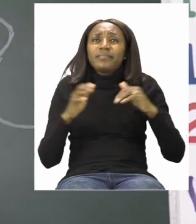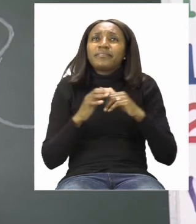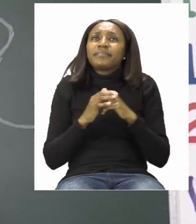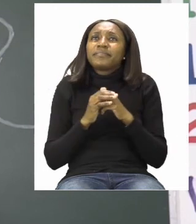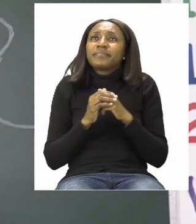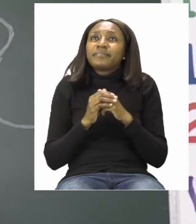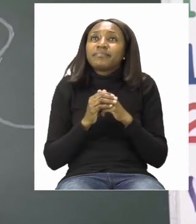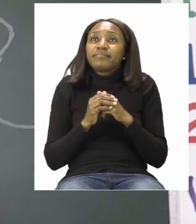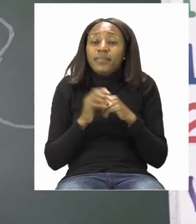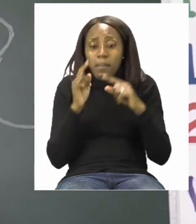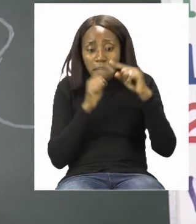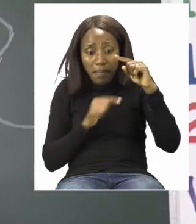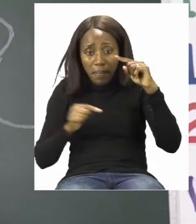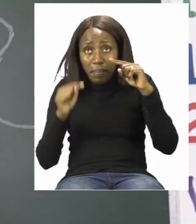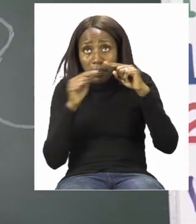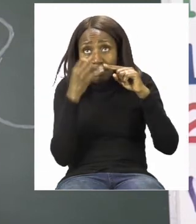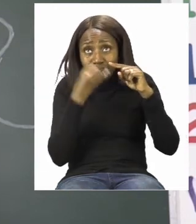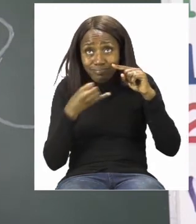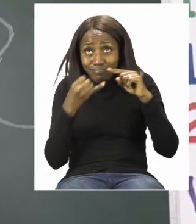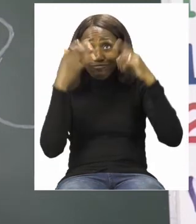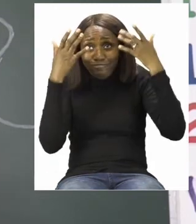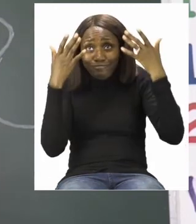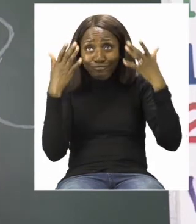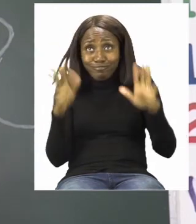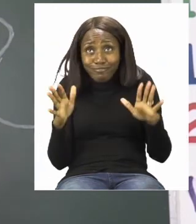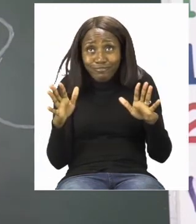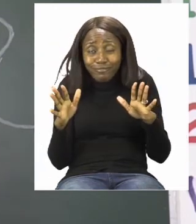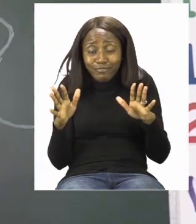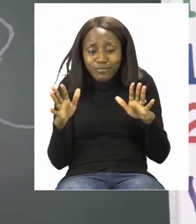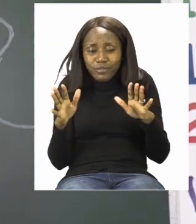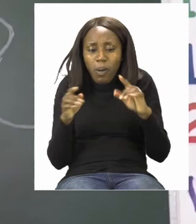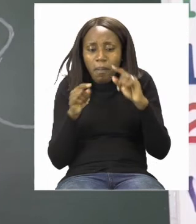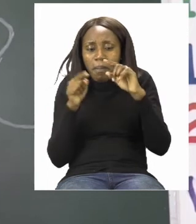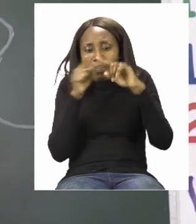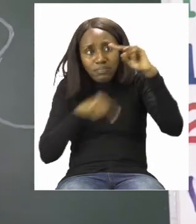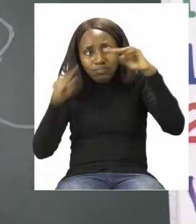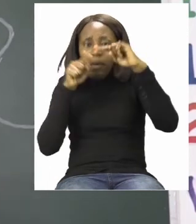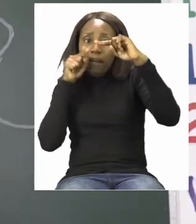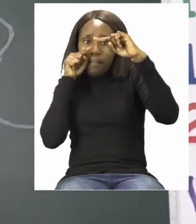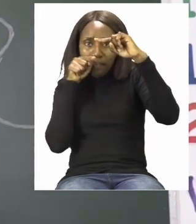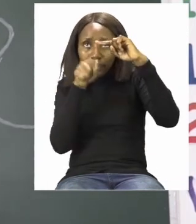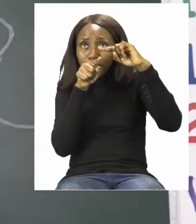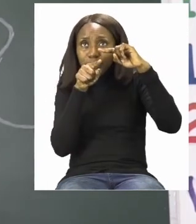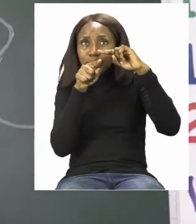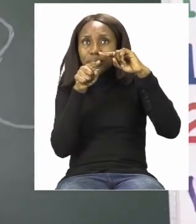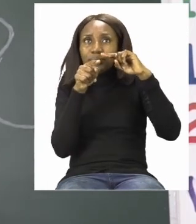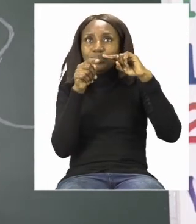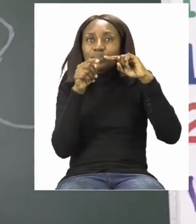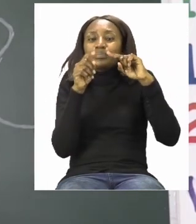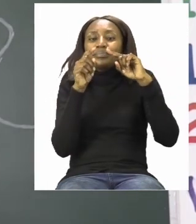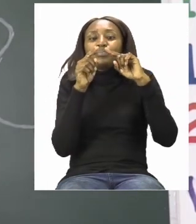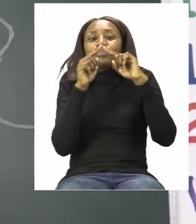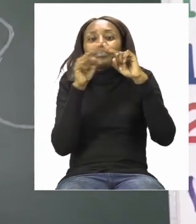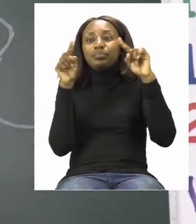you're done with the circle, you're going to draw a small square. This one is